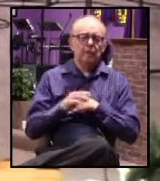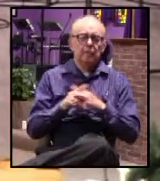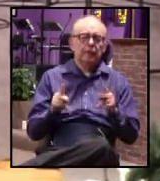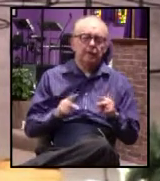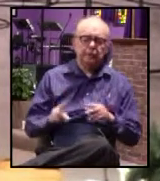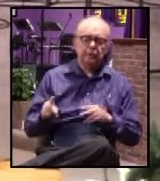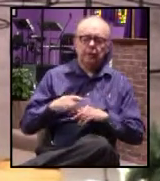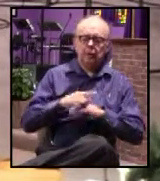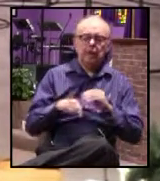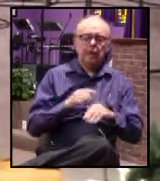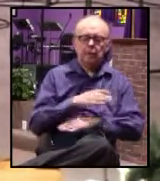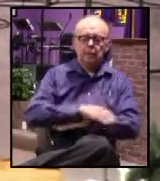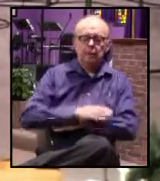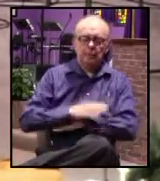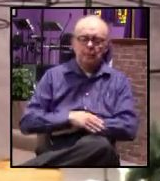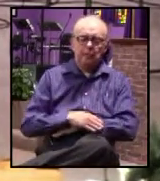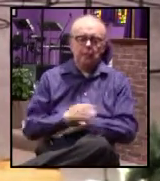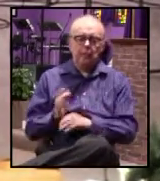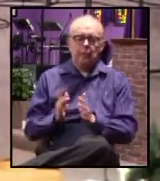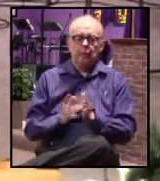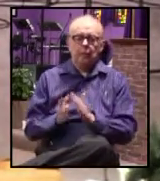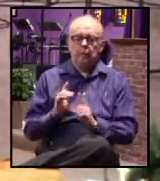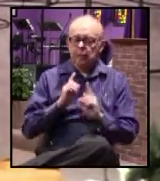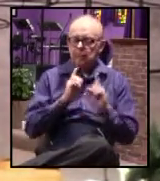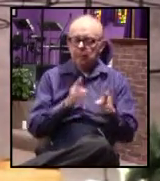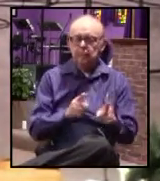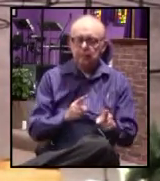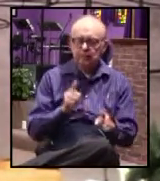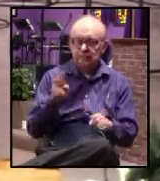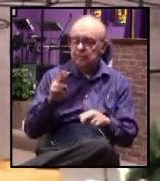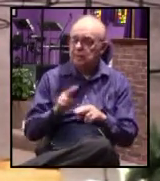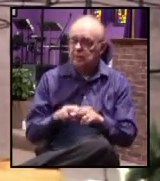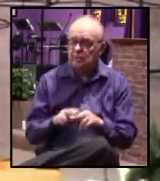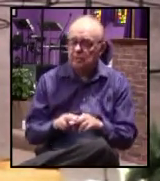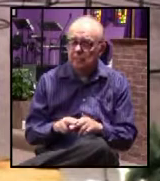table, Jesus didn't go directly to his seat.